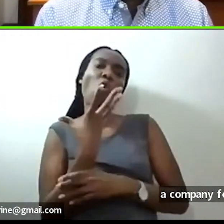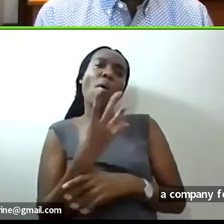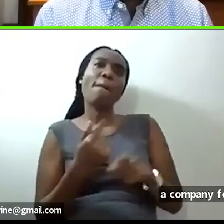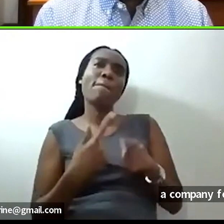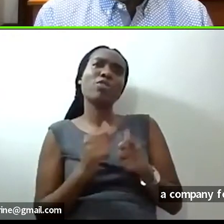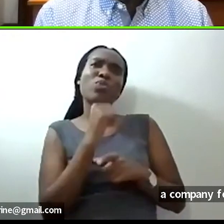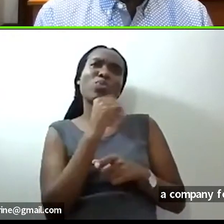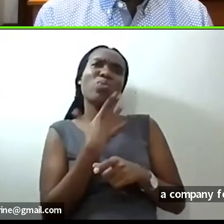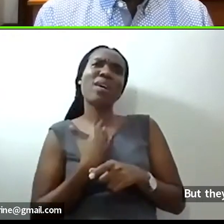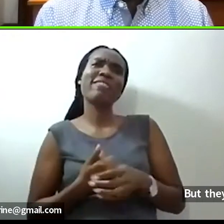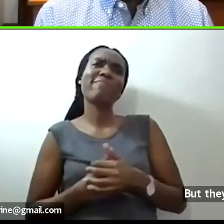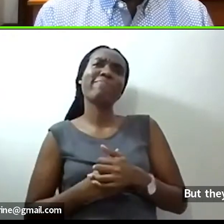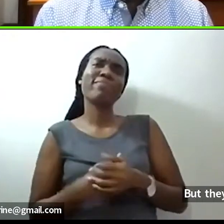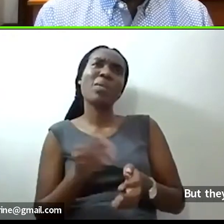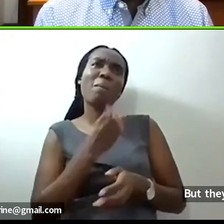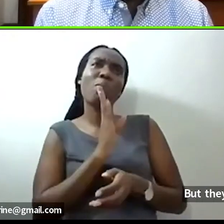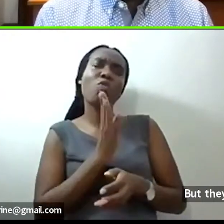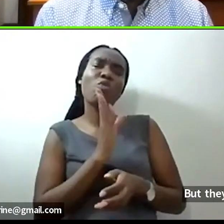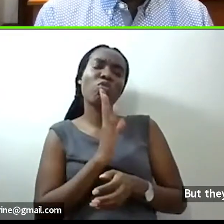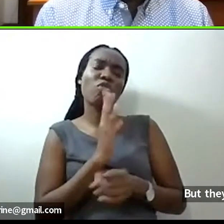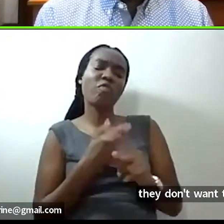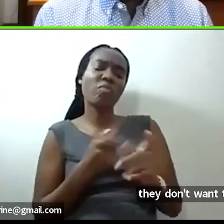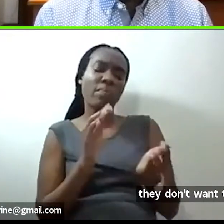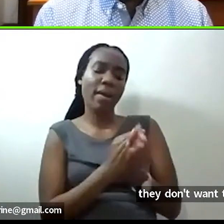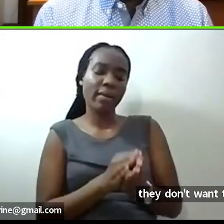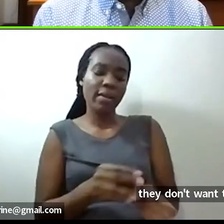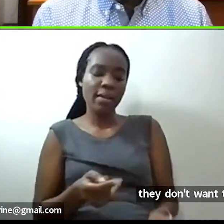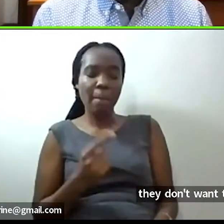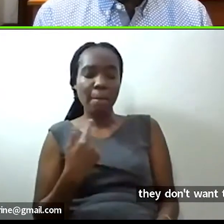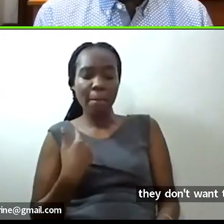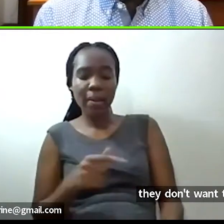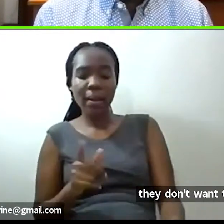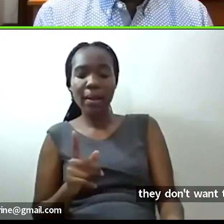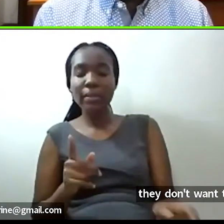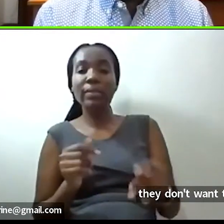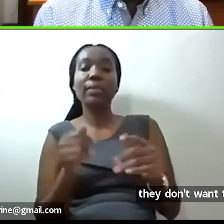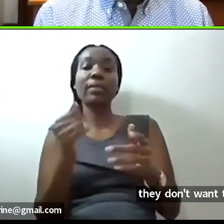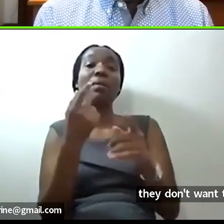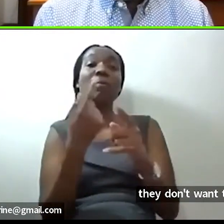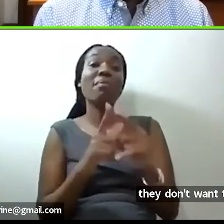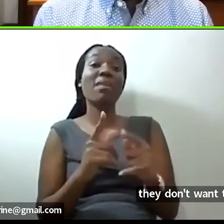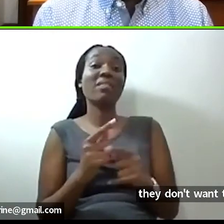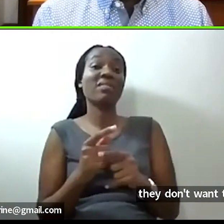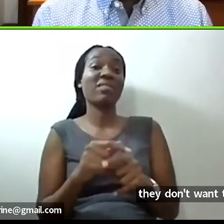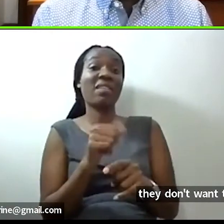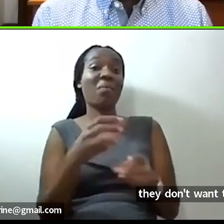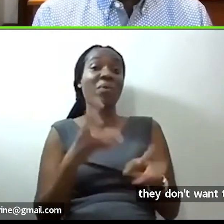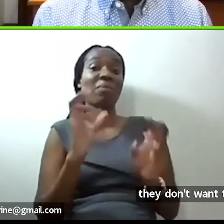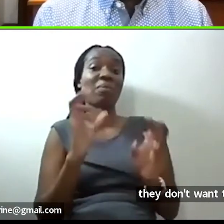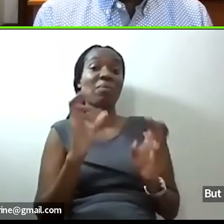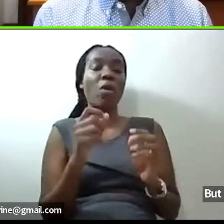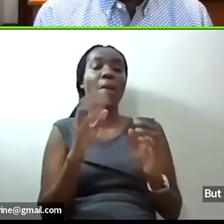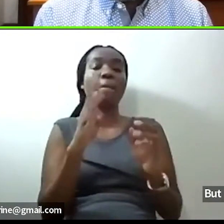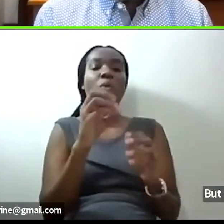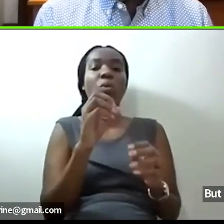borrow money from the bank, but instead they issue a bond. But then it follows the